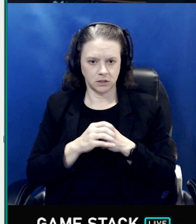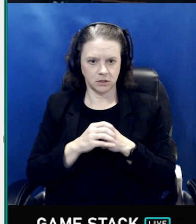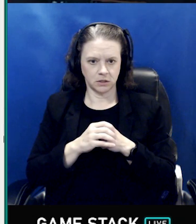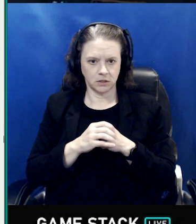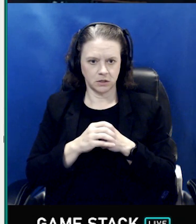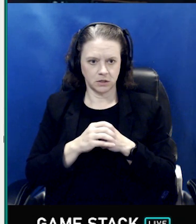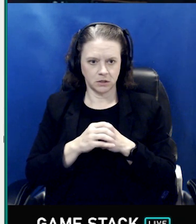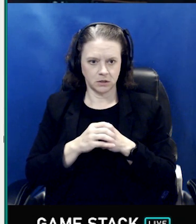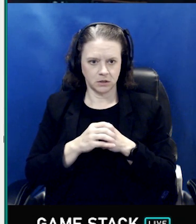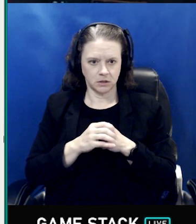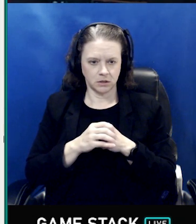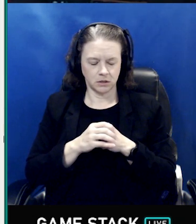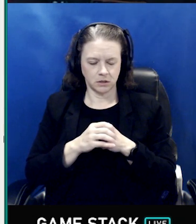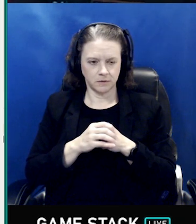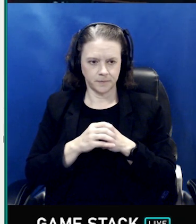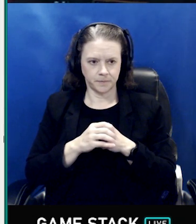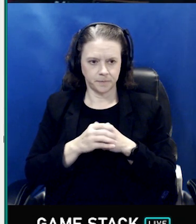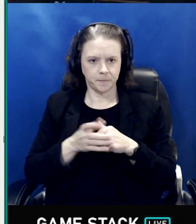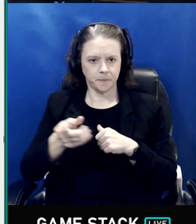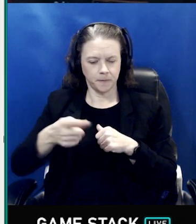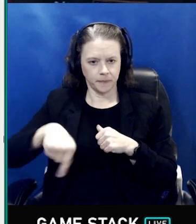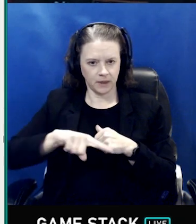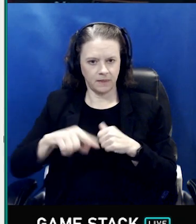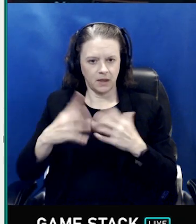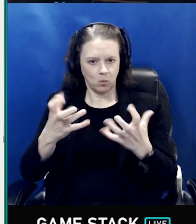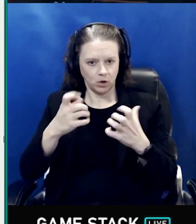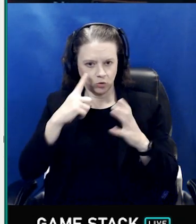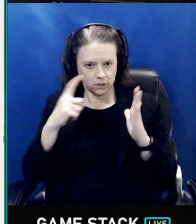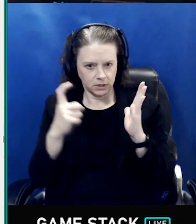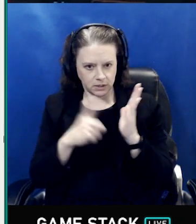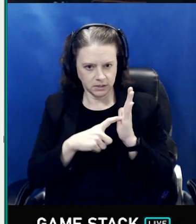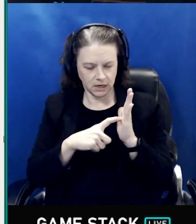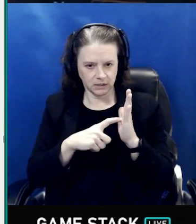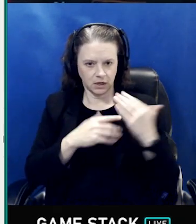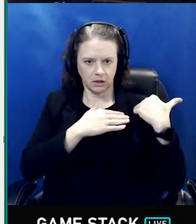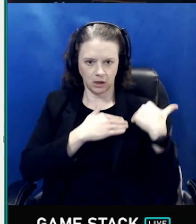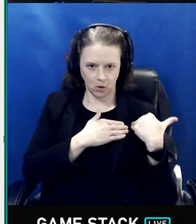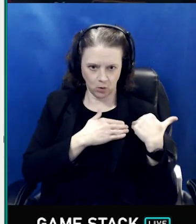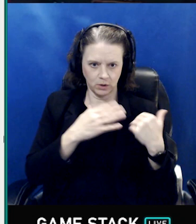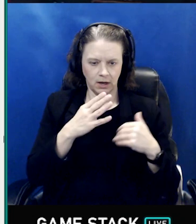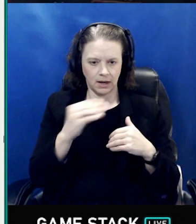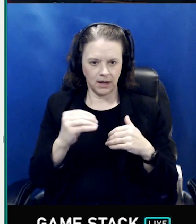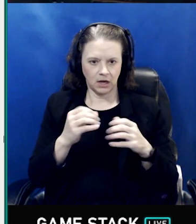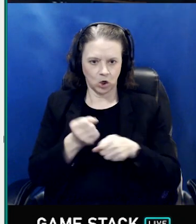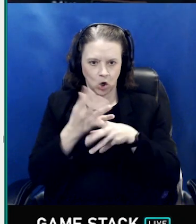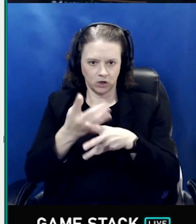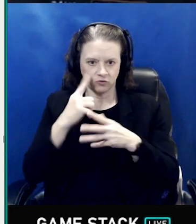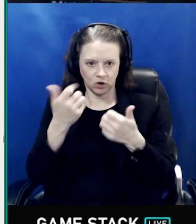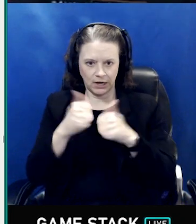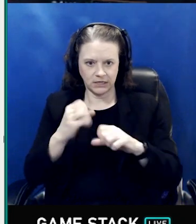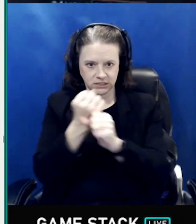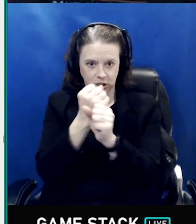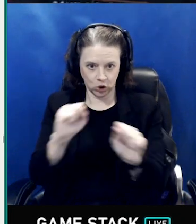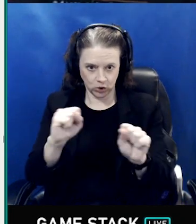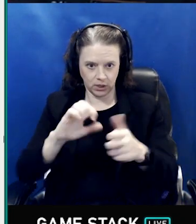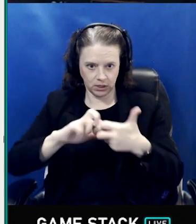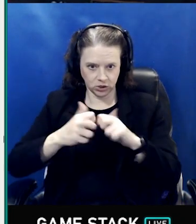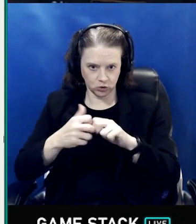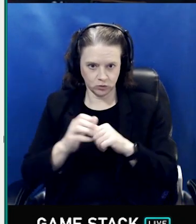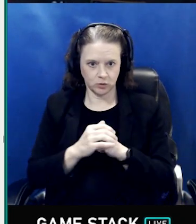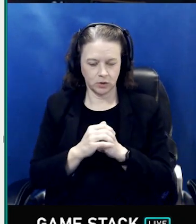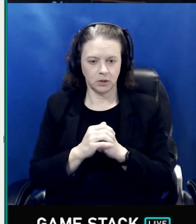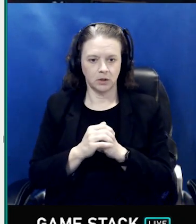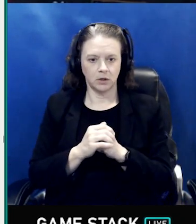attack, they want to detect detailed loot and cause any security issue. At first, they